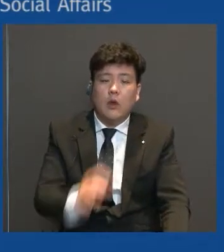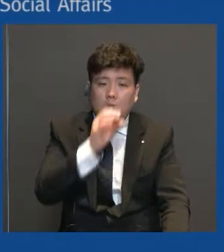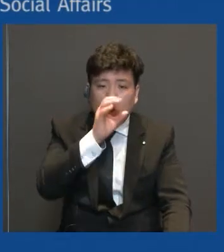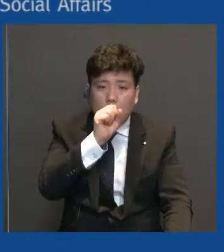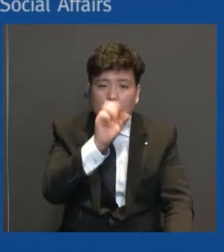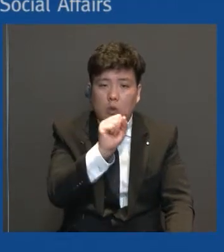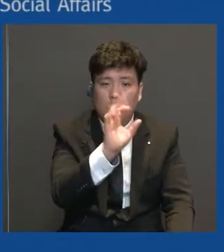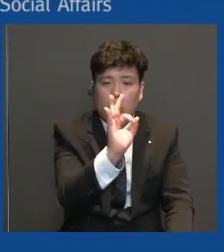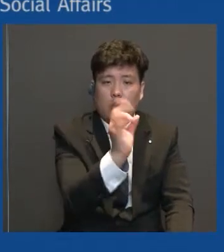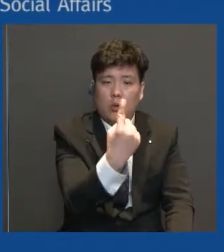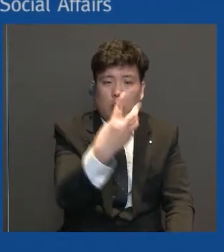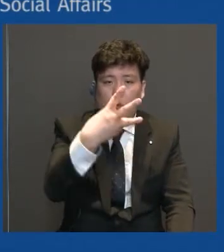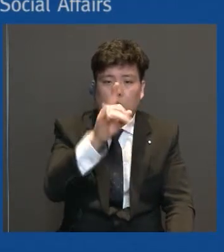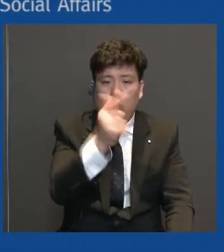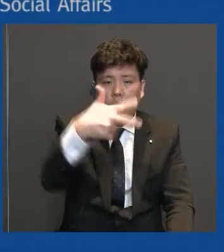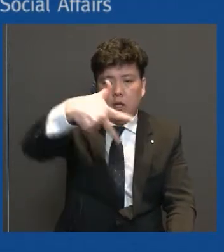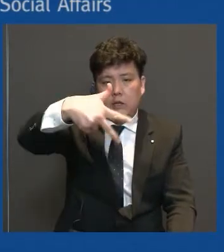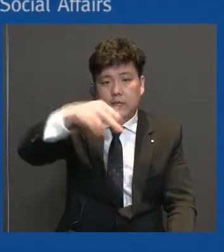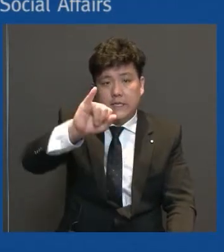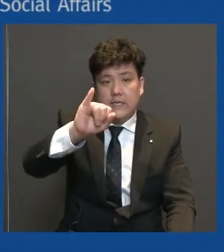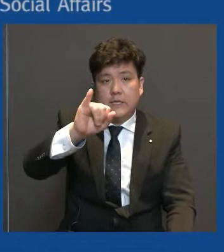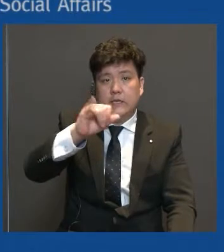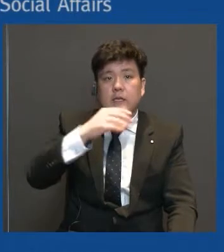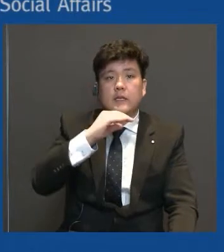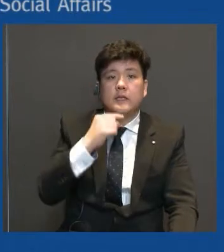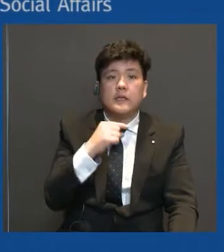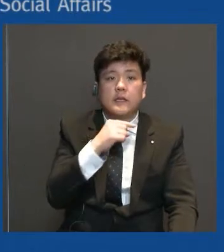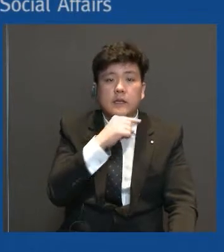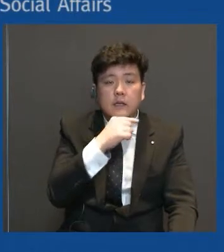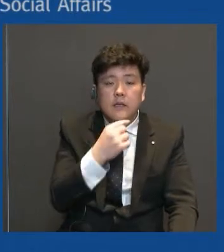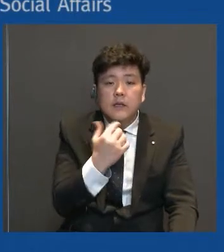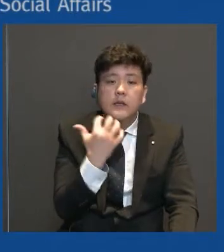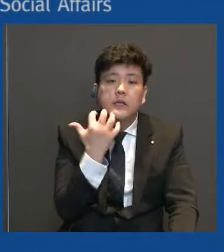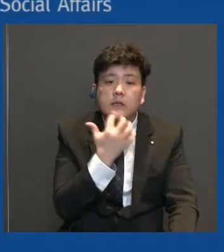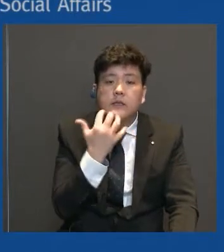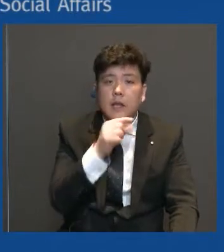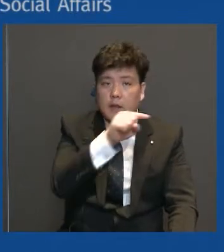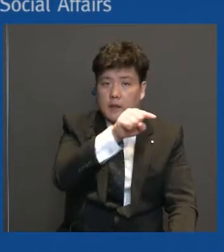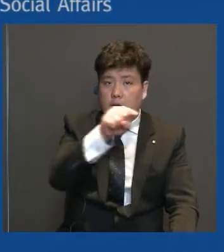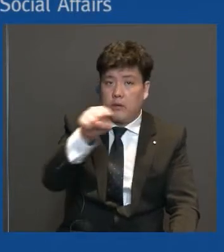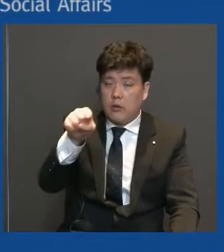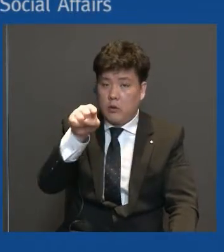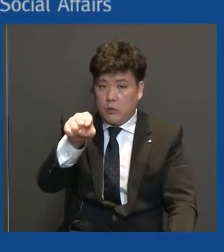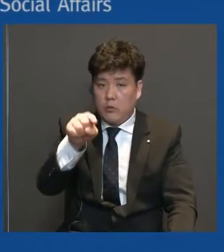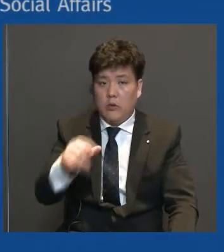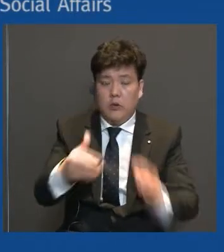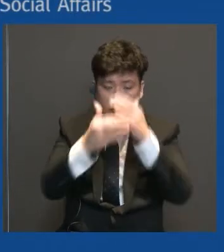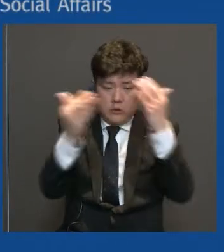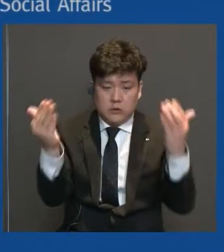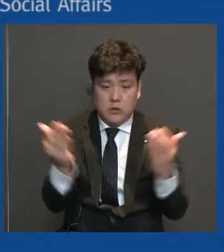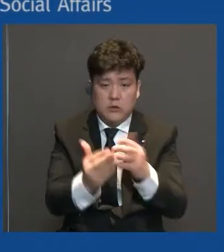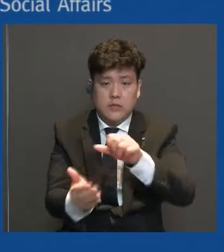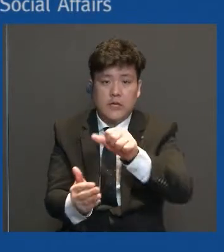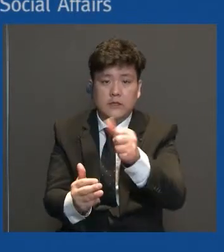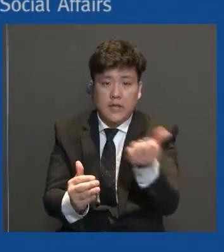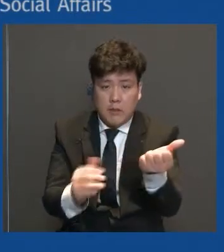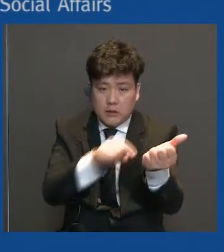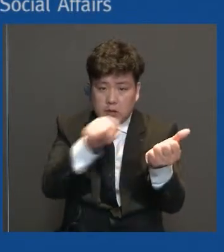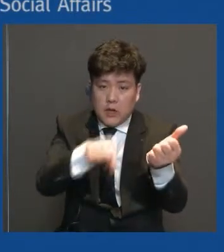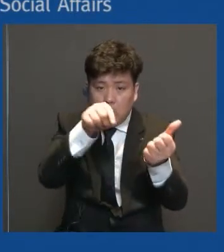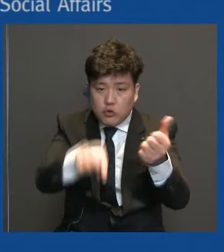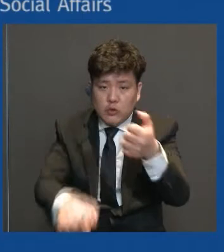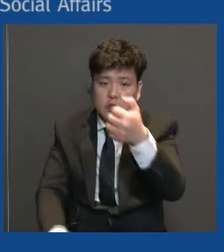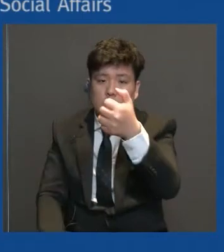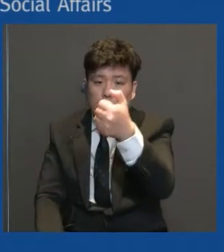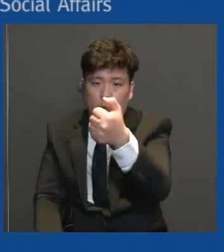57% of total disease cases. In addition, in age 8 or older group, about 3 out of